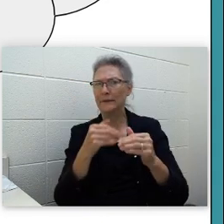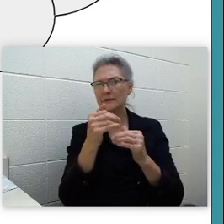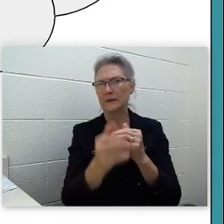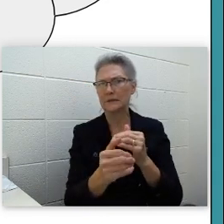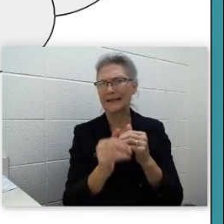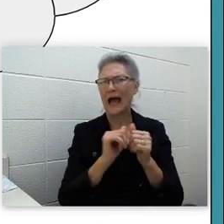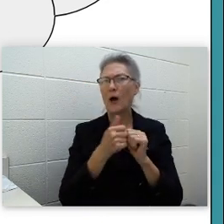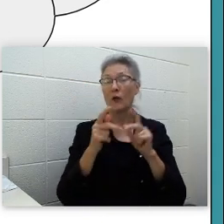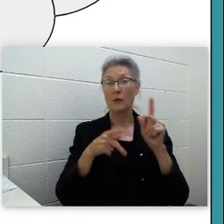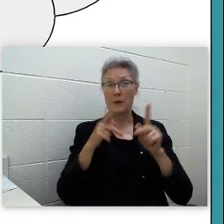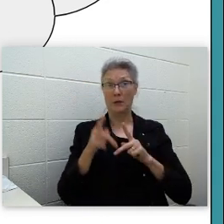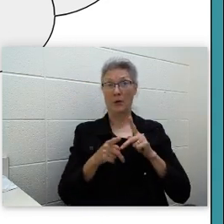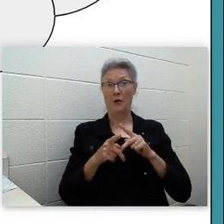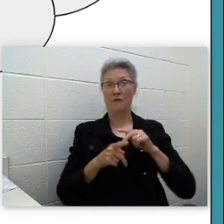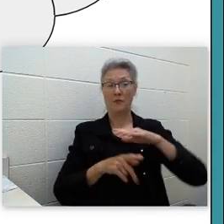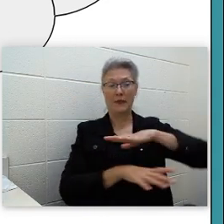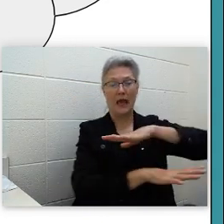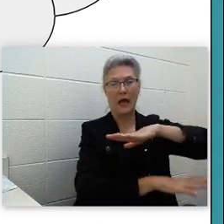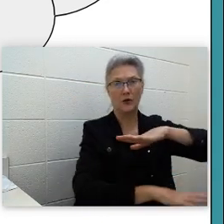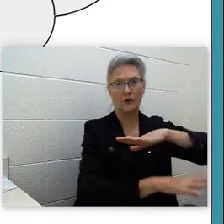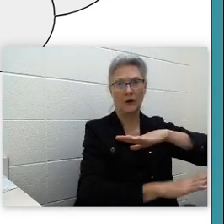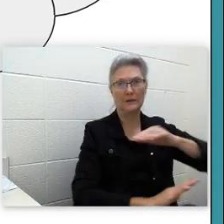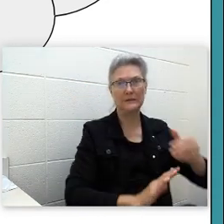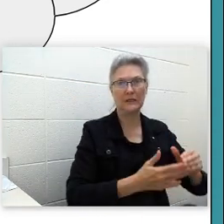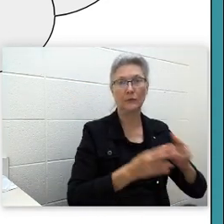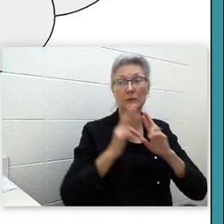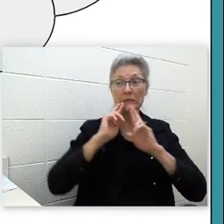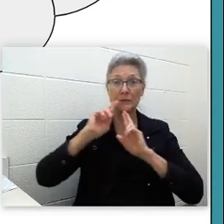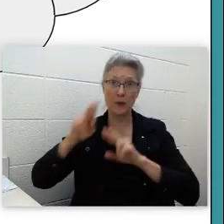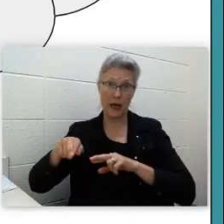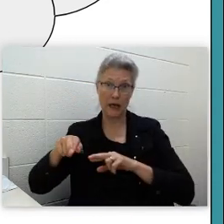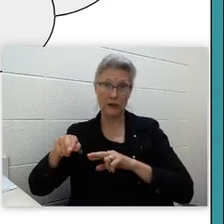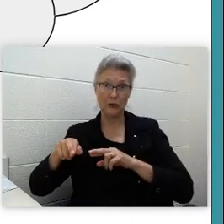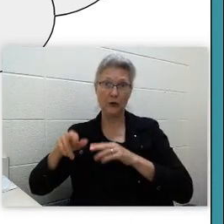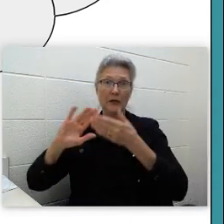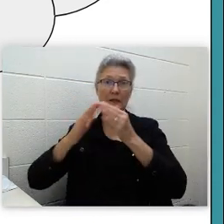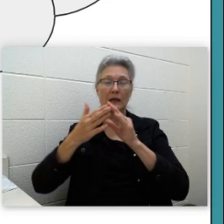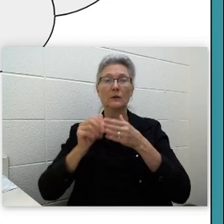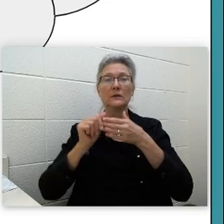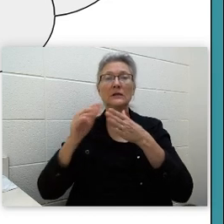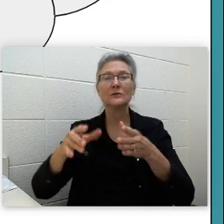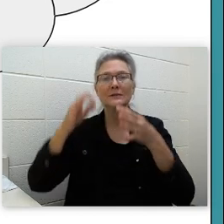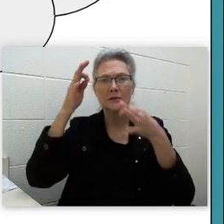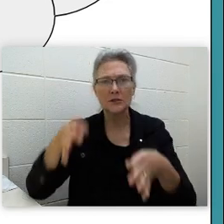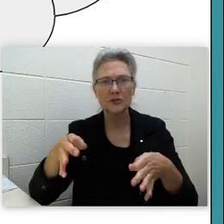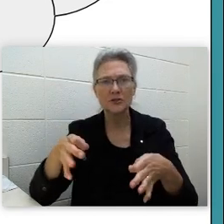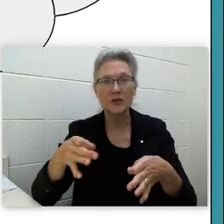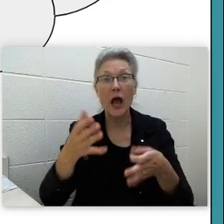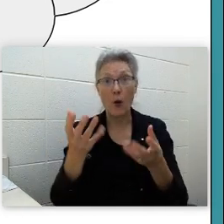people from underground respond to the town leader's decisions?